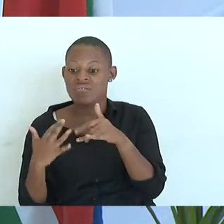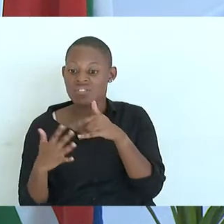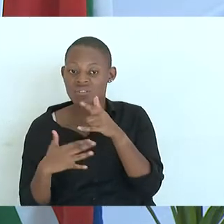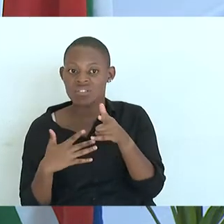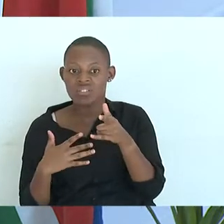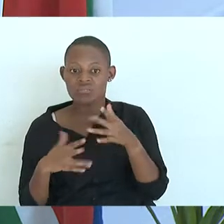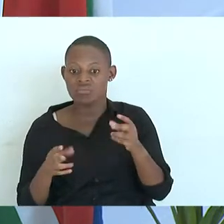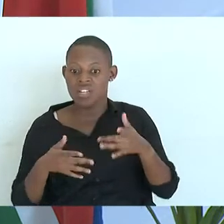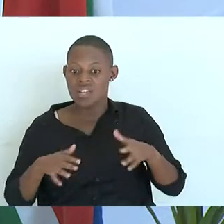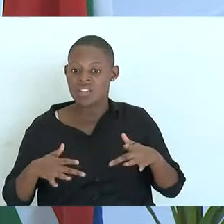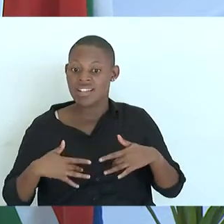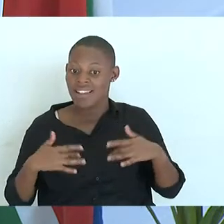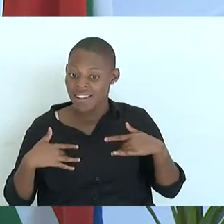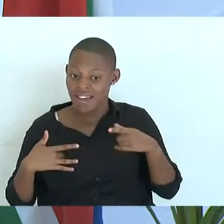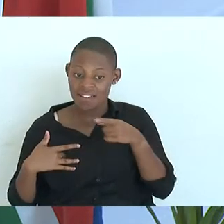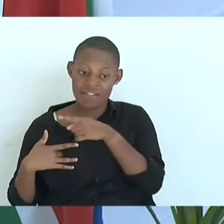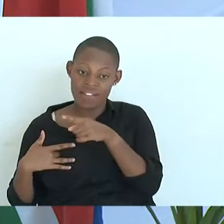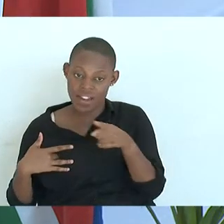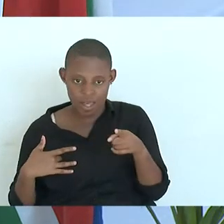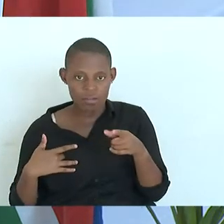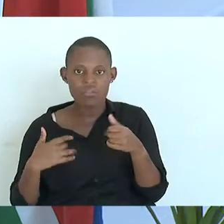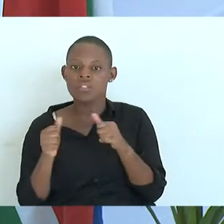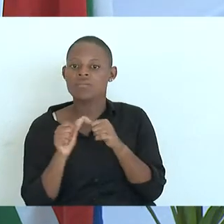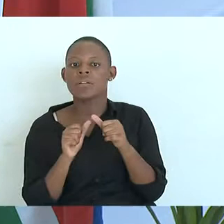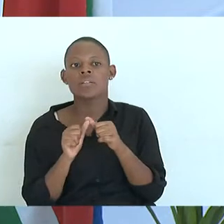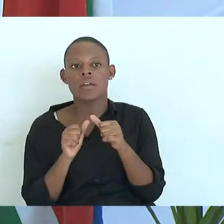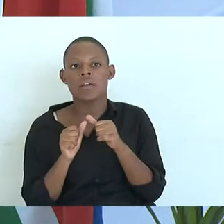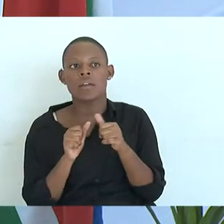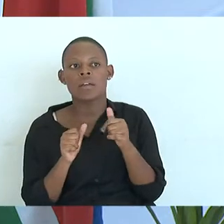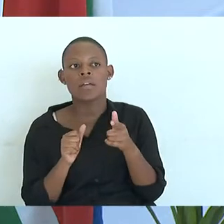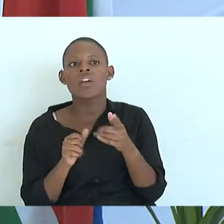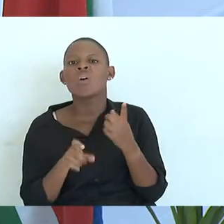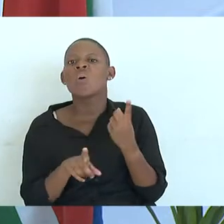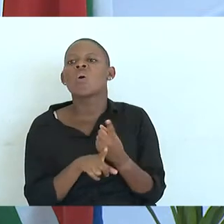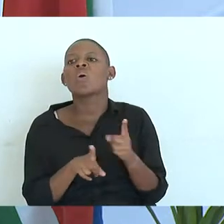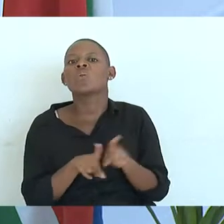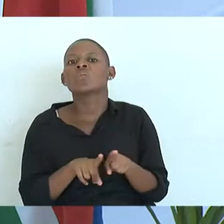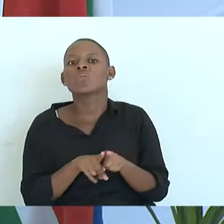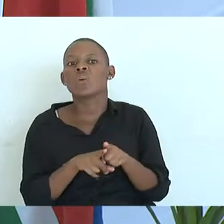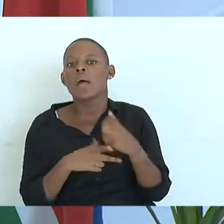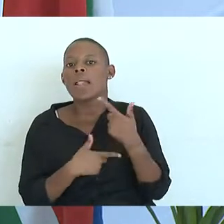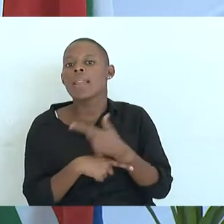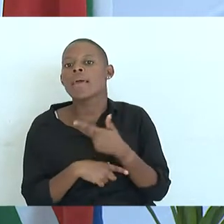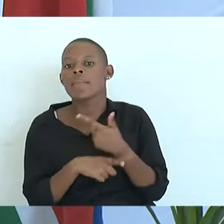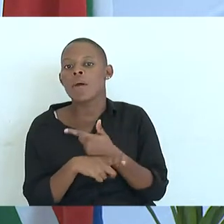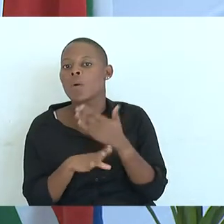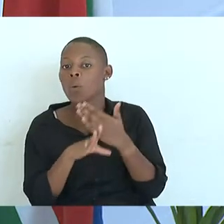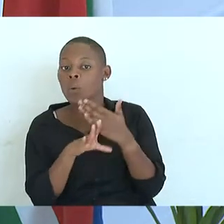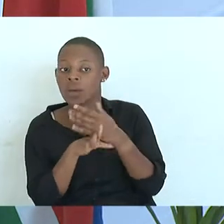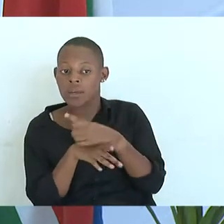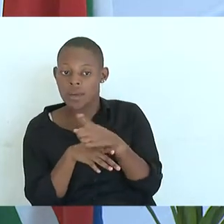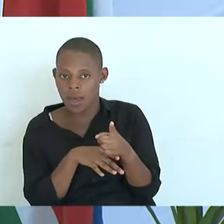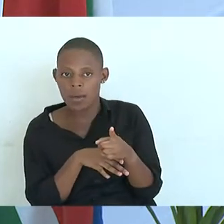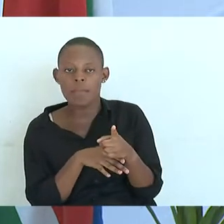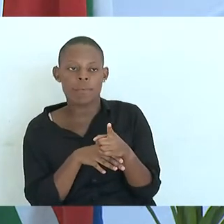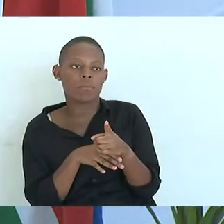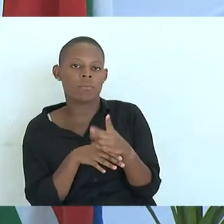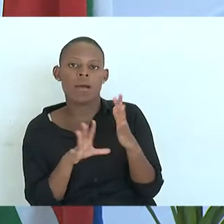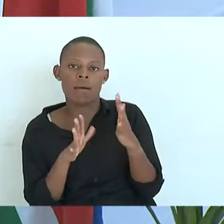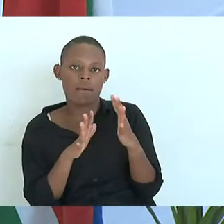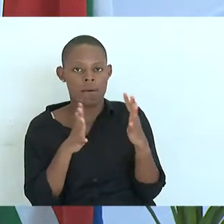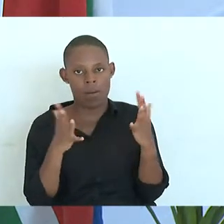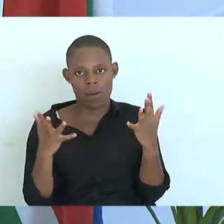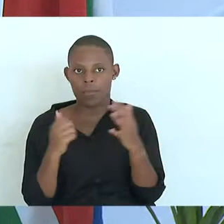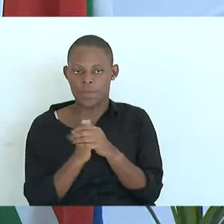people, including looking on issues of labor. By extension, we are dealing